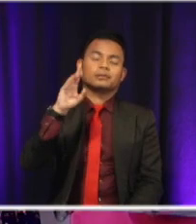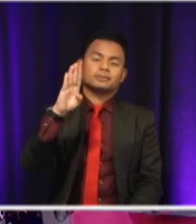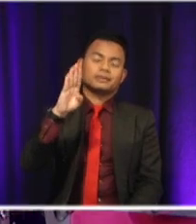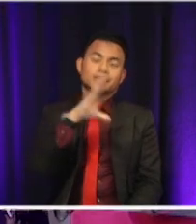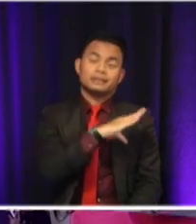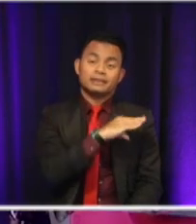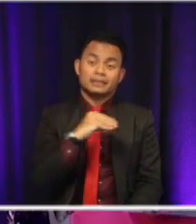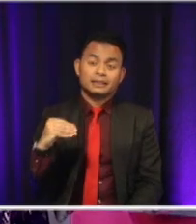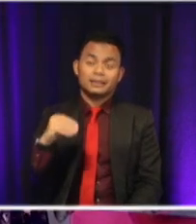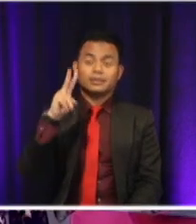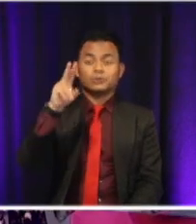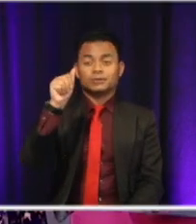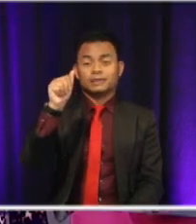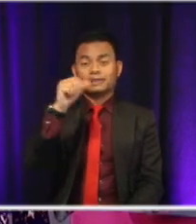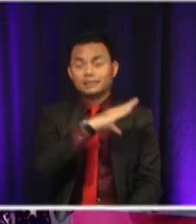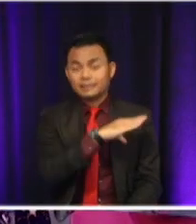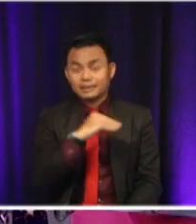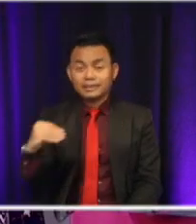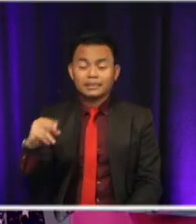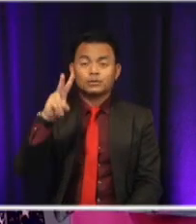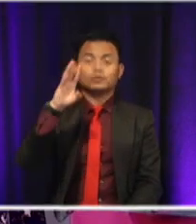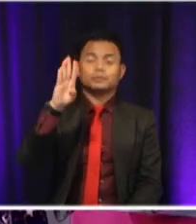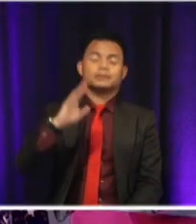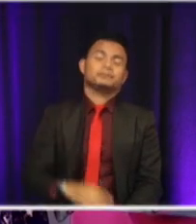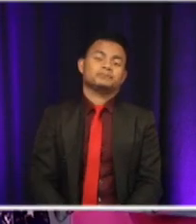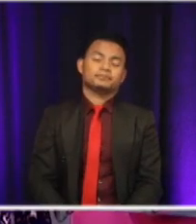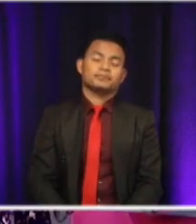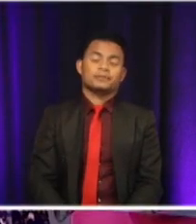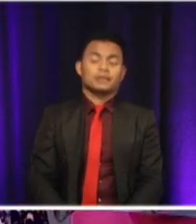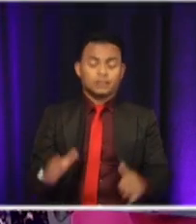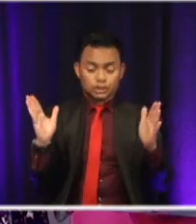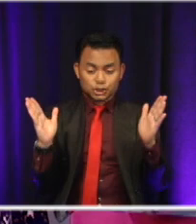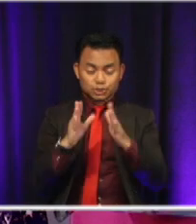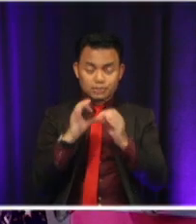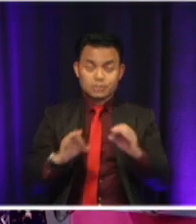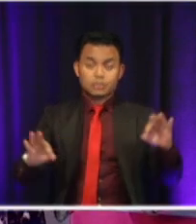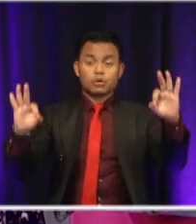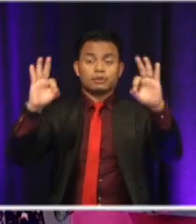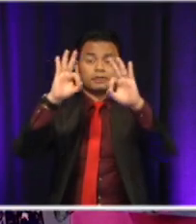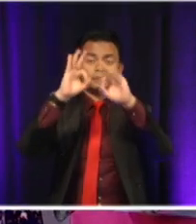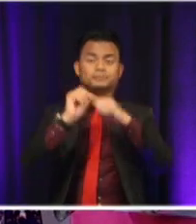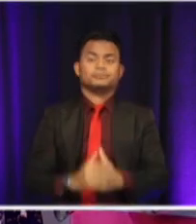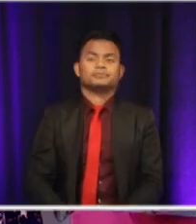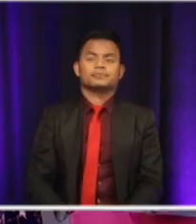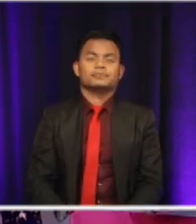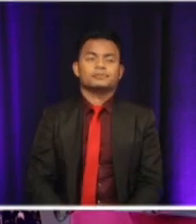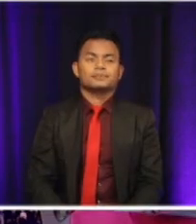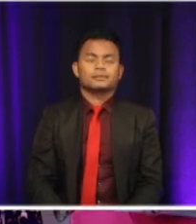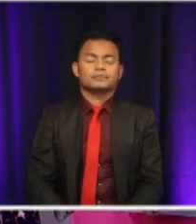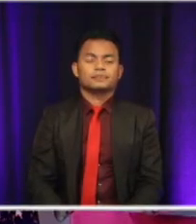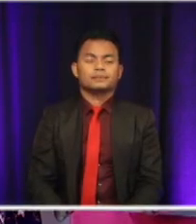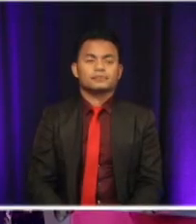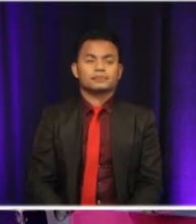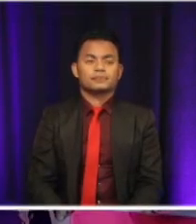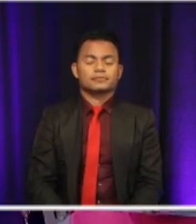These come from the 6 short stories, and they are Embracing Your Shadow, Birds of Paradise, Thieving Daughter, Sambal